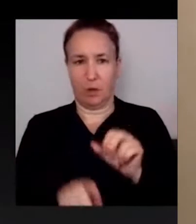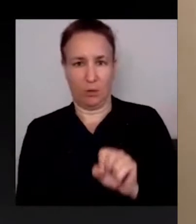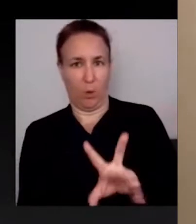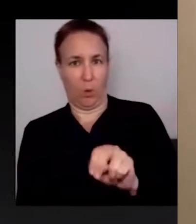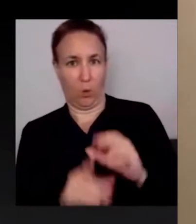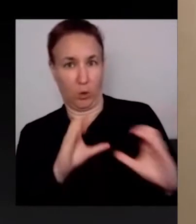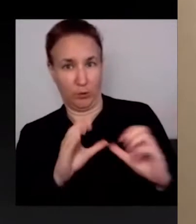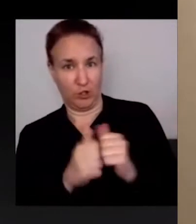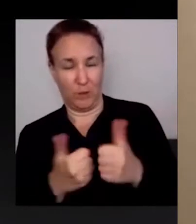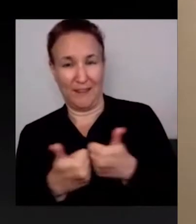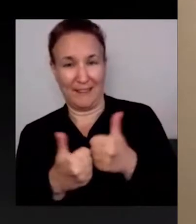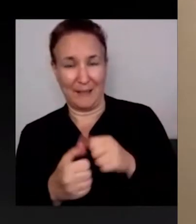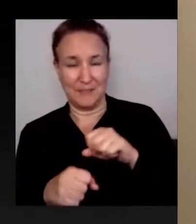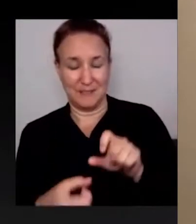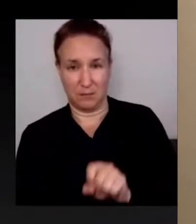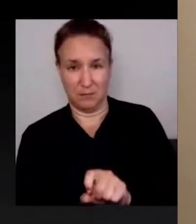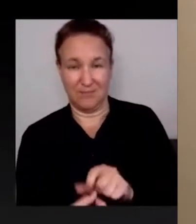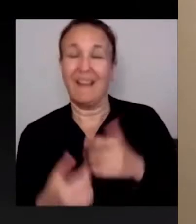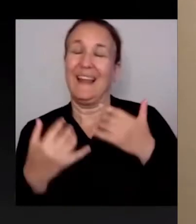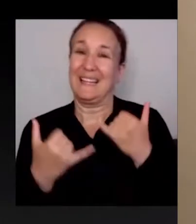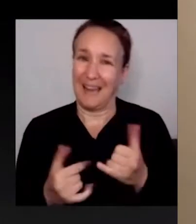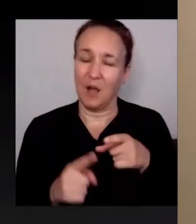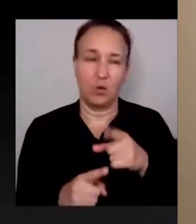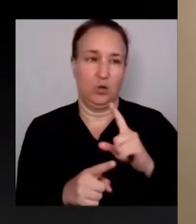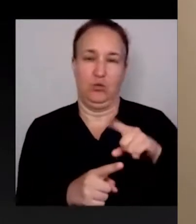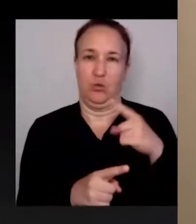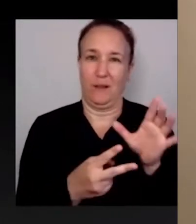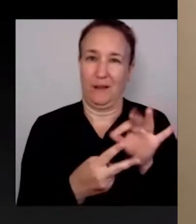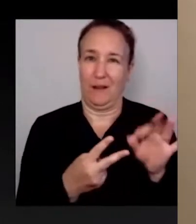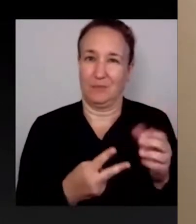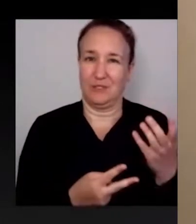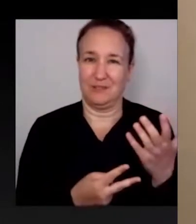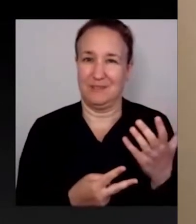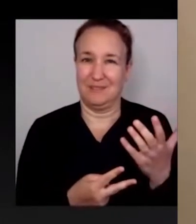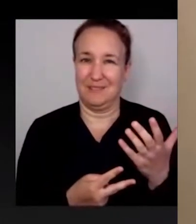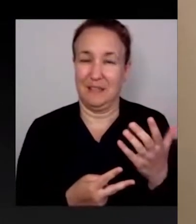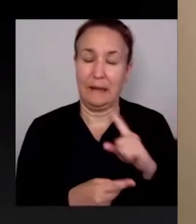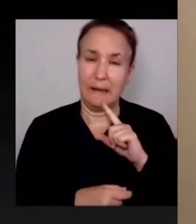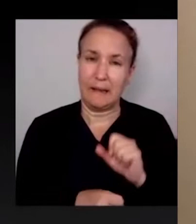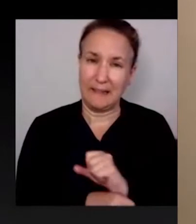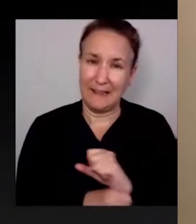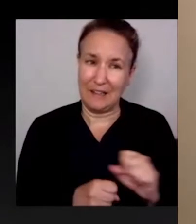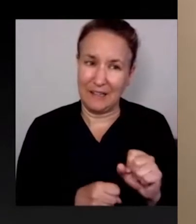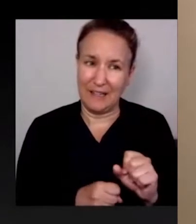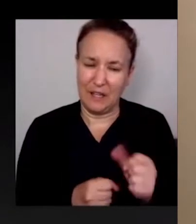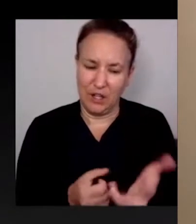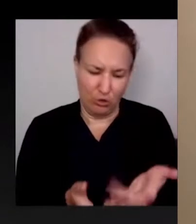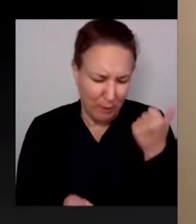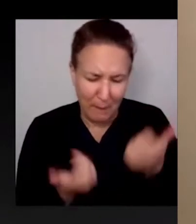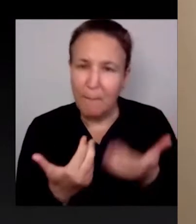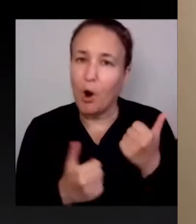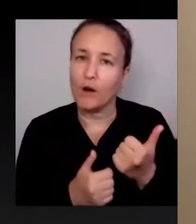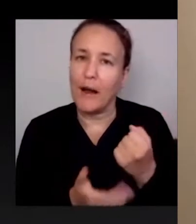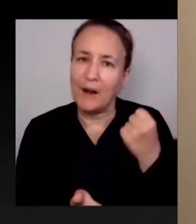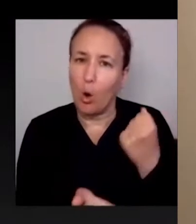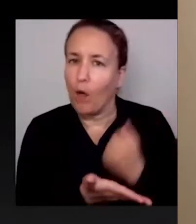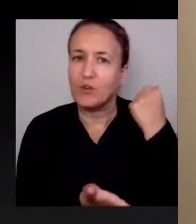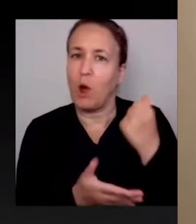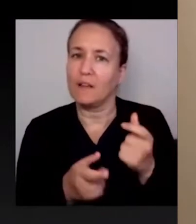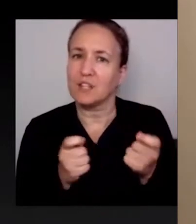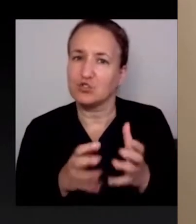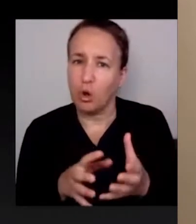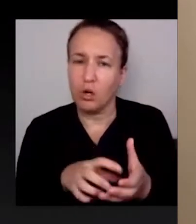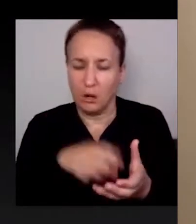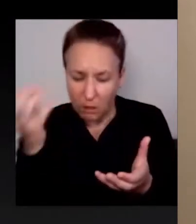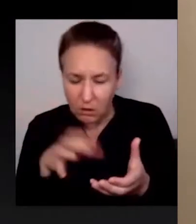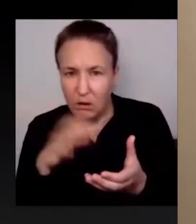game system, now your only option is to literally rip apart an authorized controller, pull out the